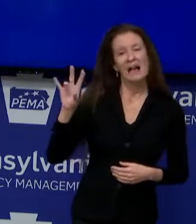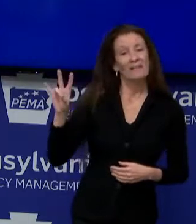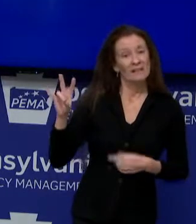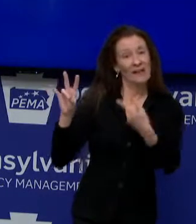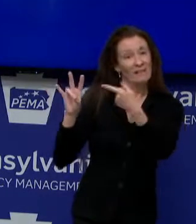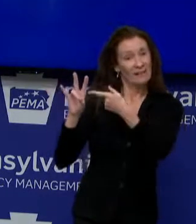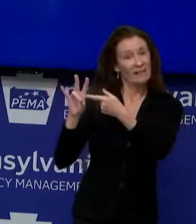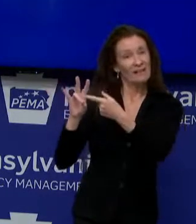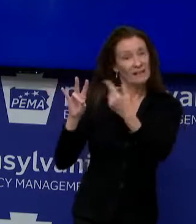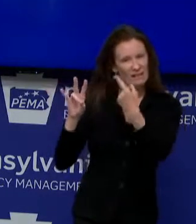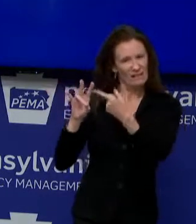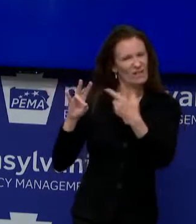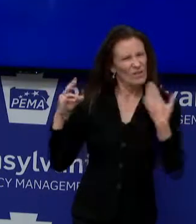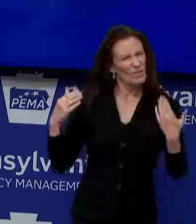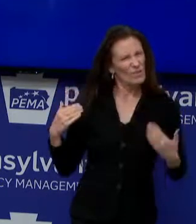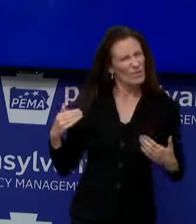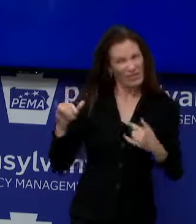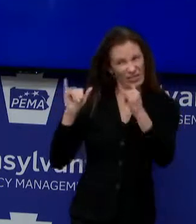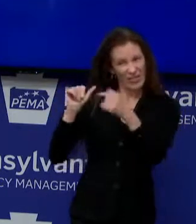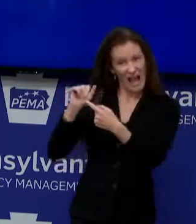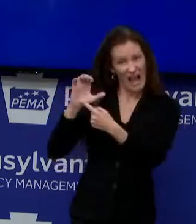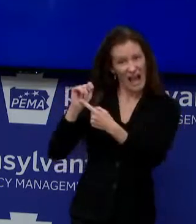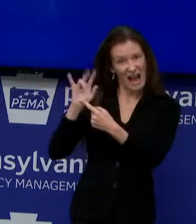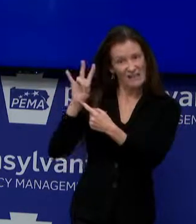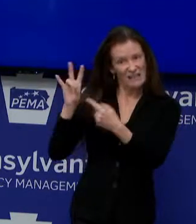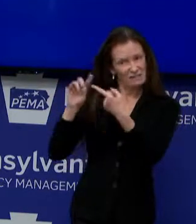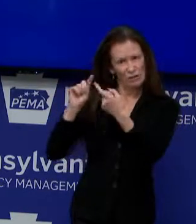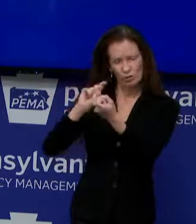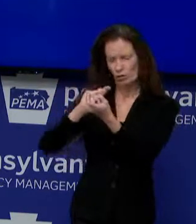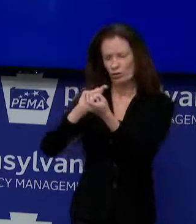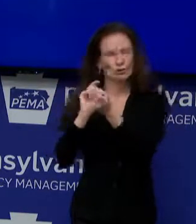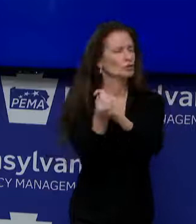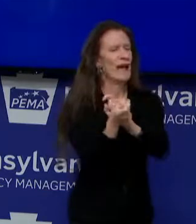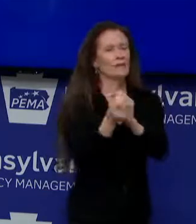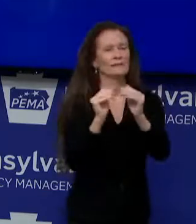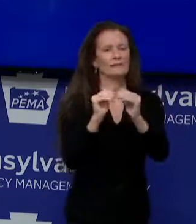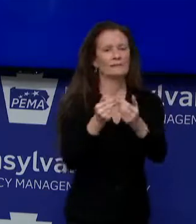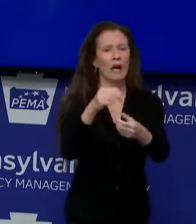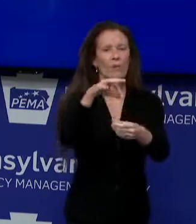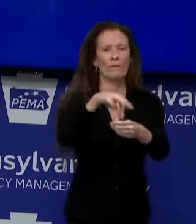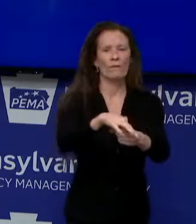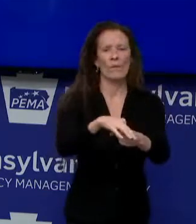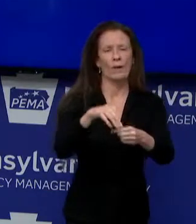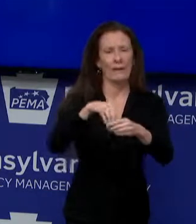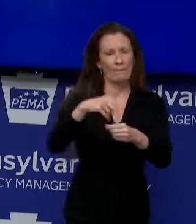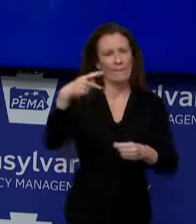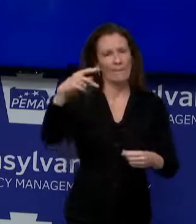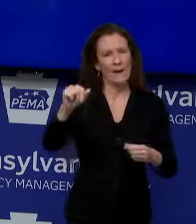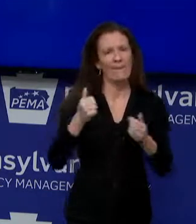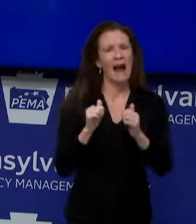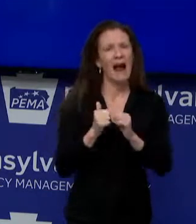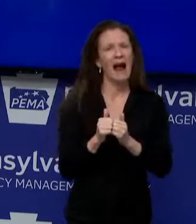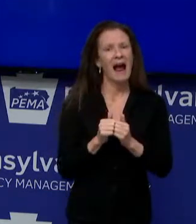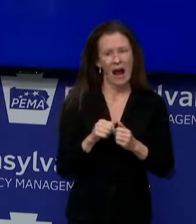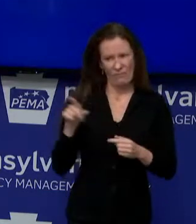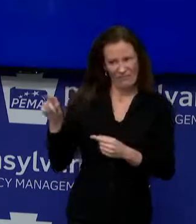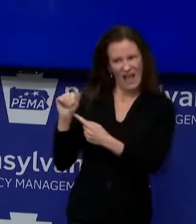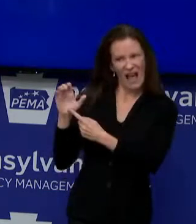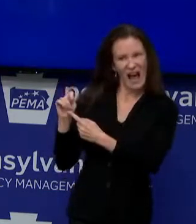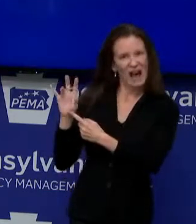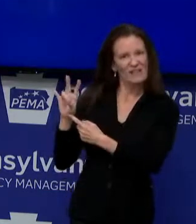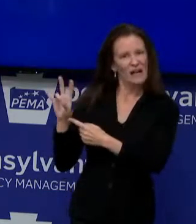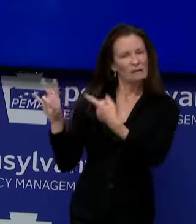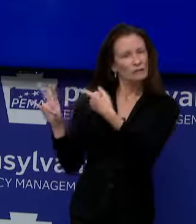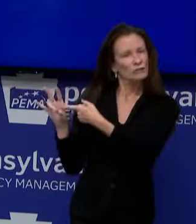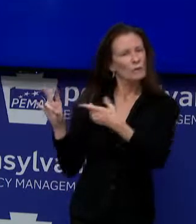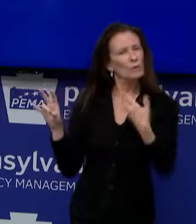80 years in the Commonwealth to how voters vote in Pennsylvania and how we run elections in Pennsylvania, including longer voter registration